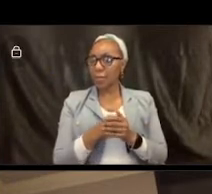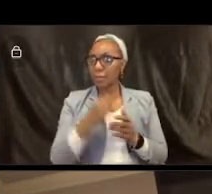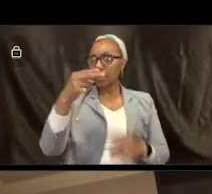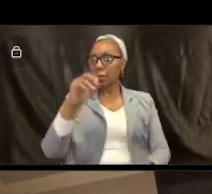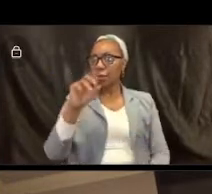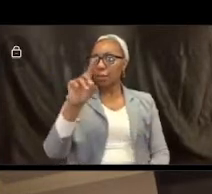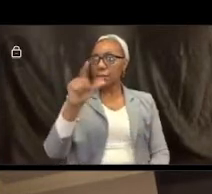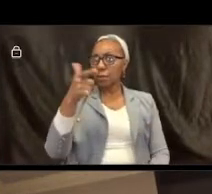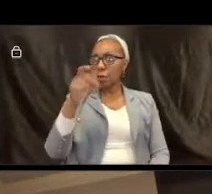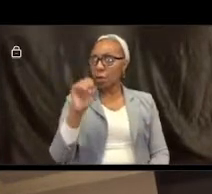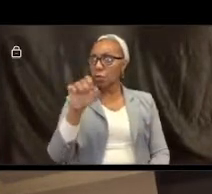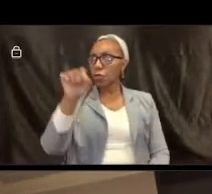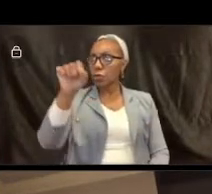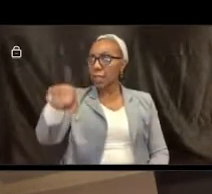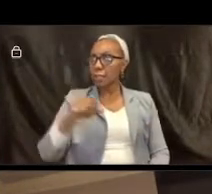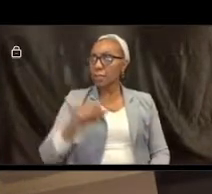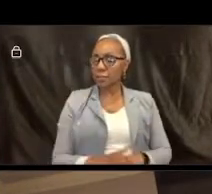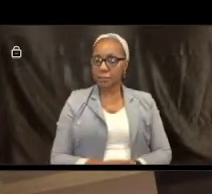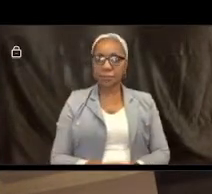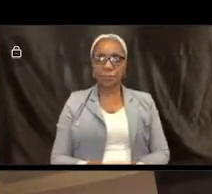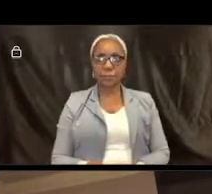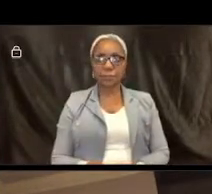Hodge, Yes.